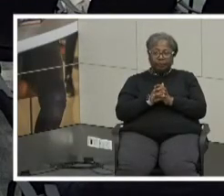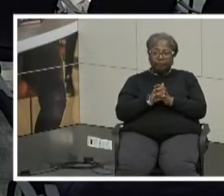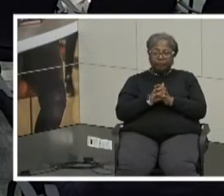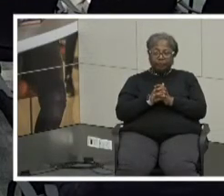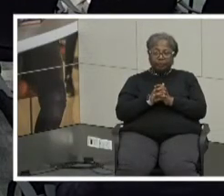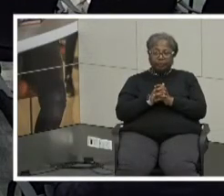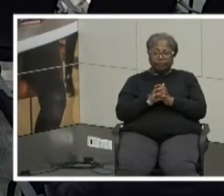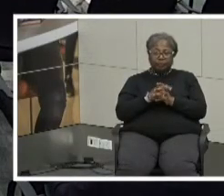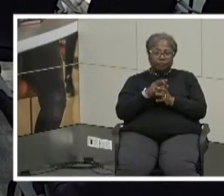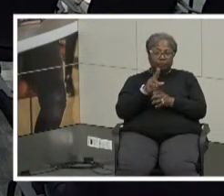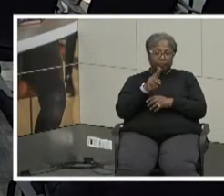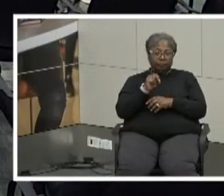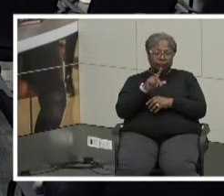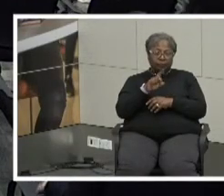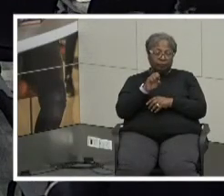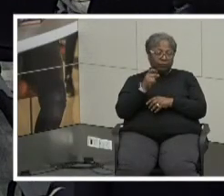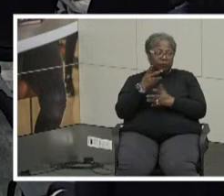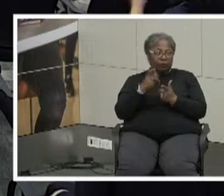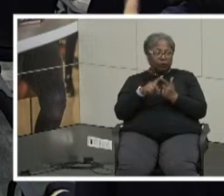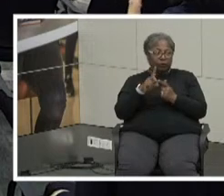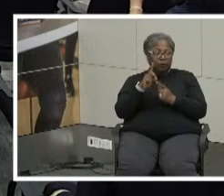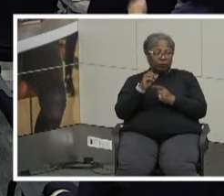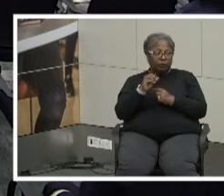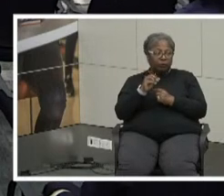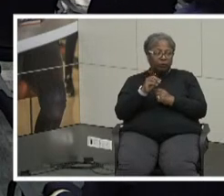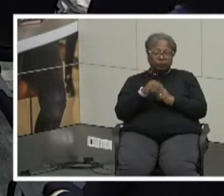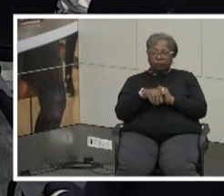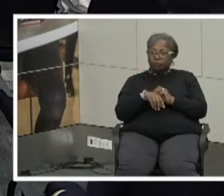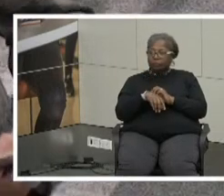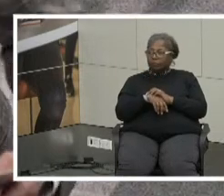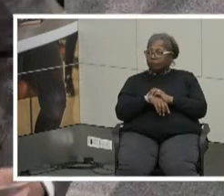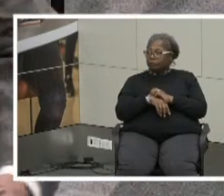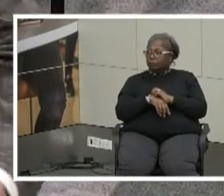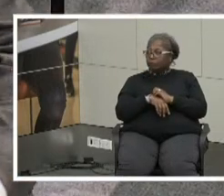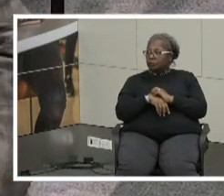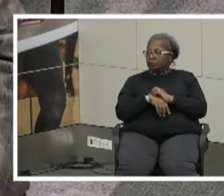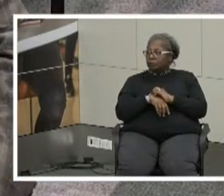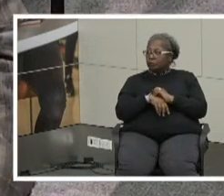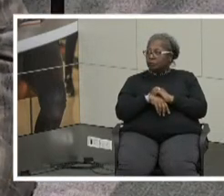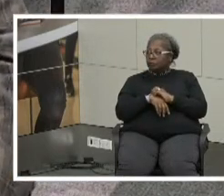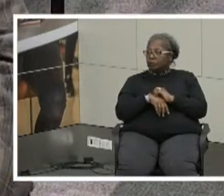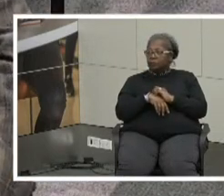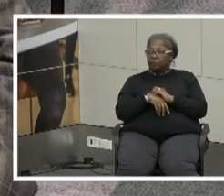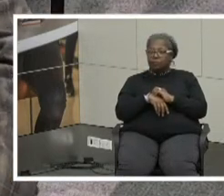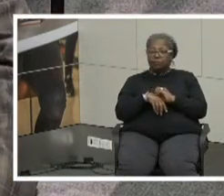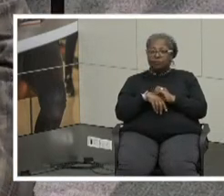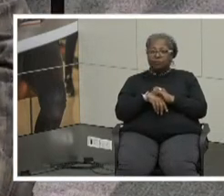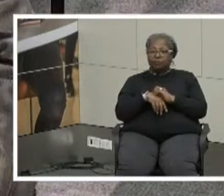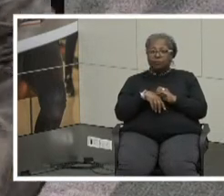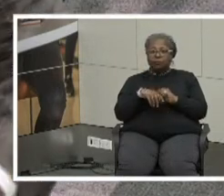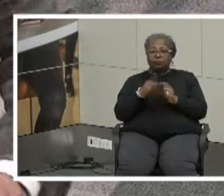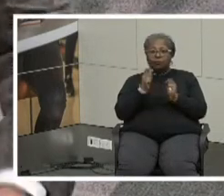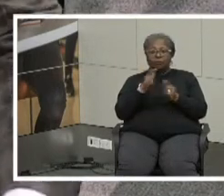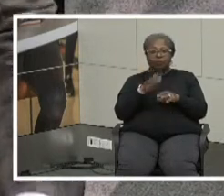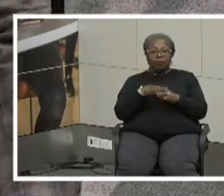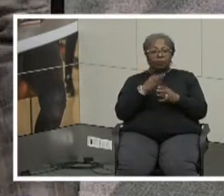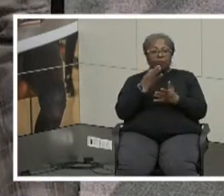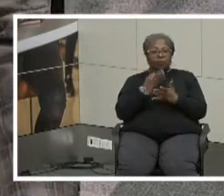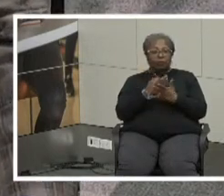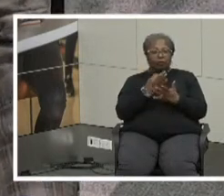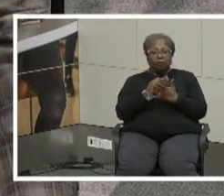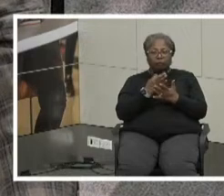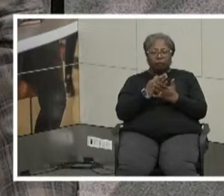unless you'd like to do an overview well just uh quickly um on the financial